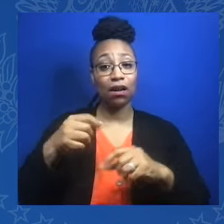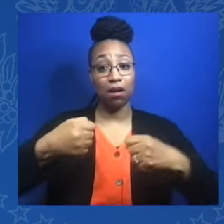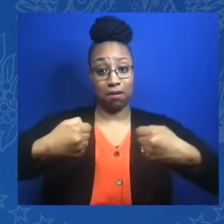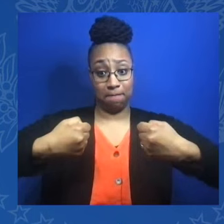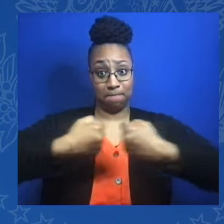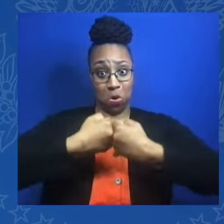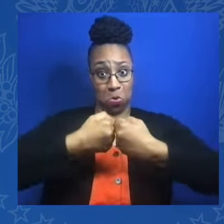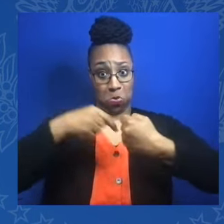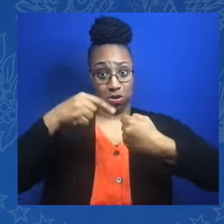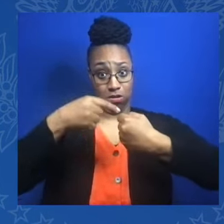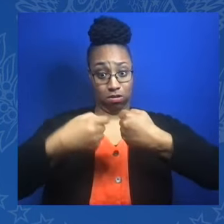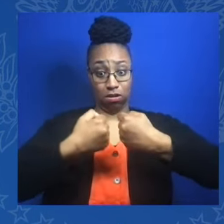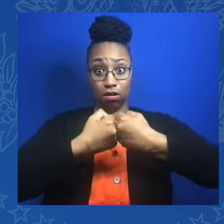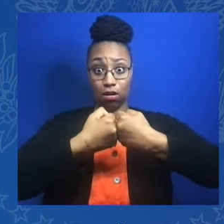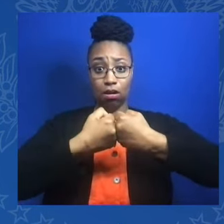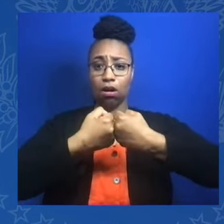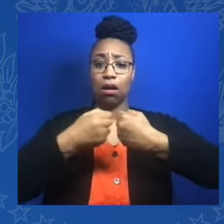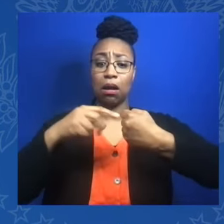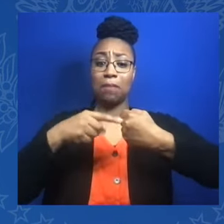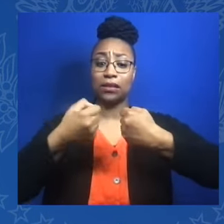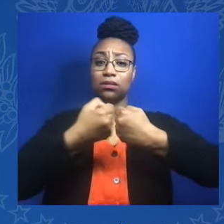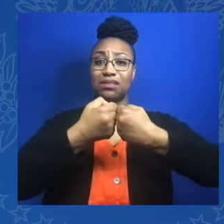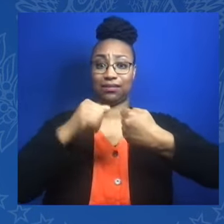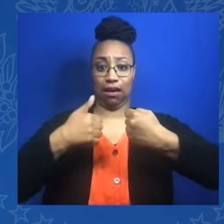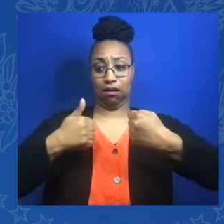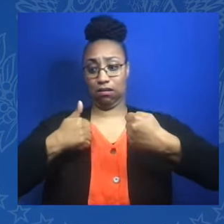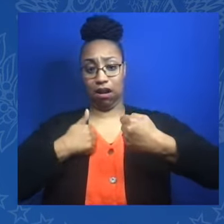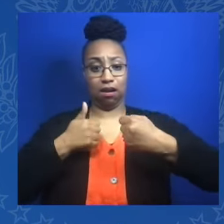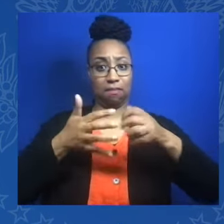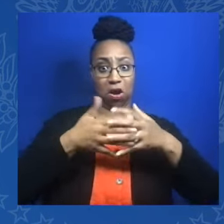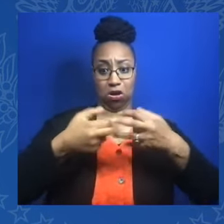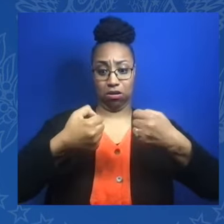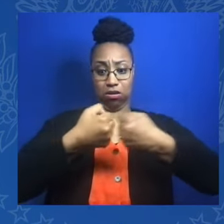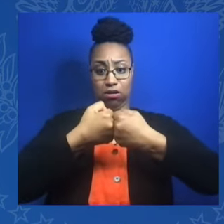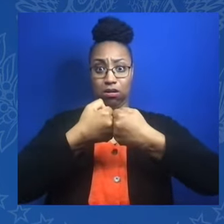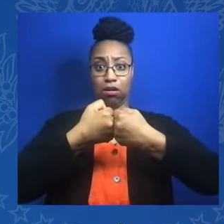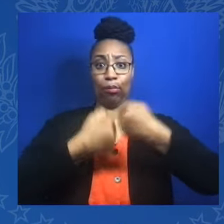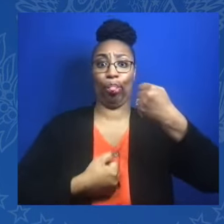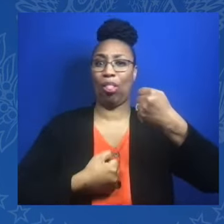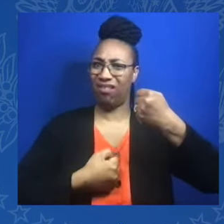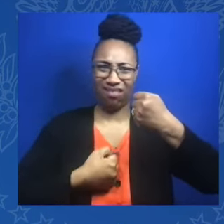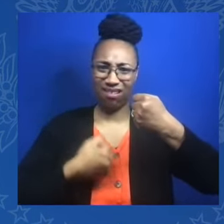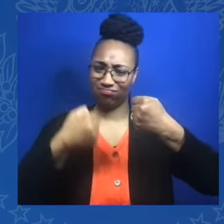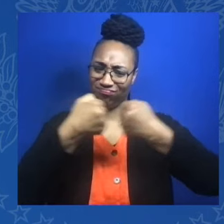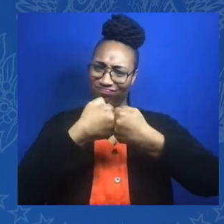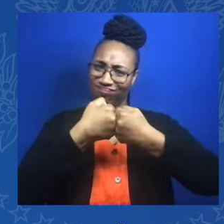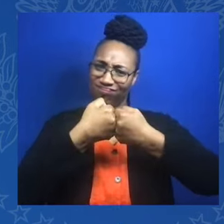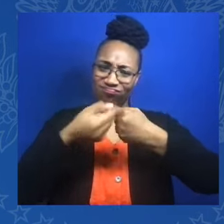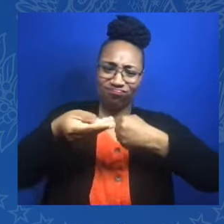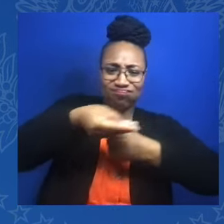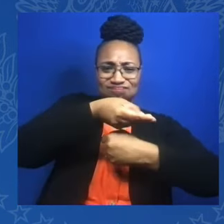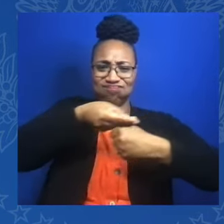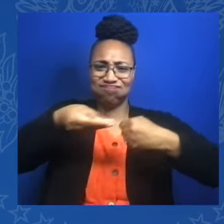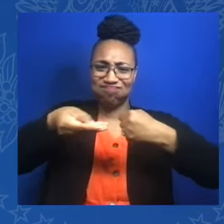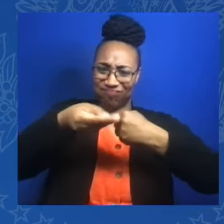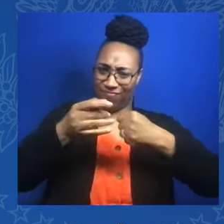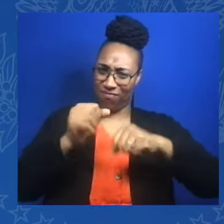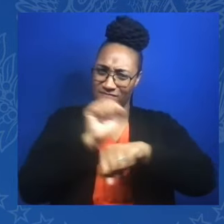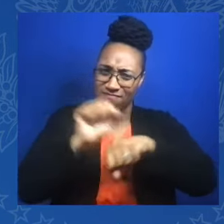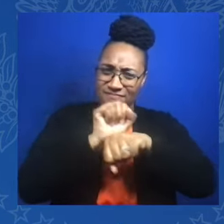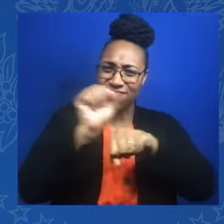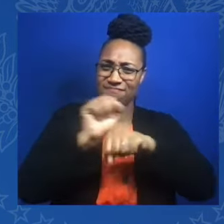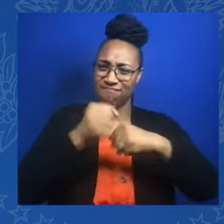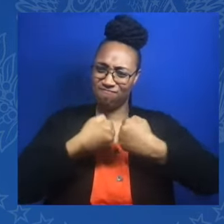will meet the future. A future not only with good jobs, but good, stable careers